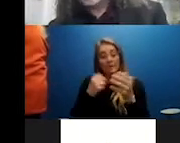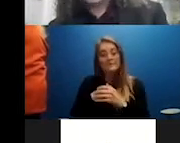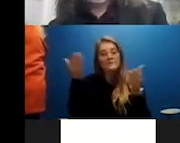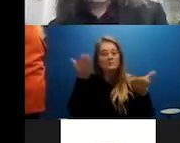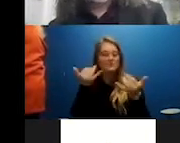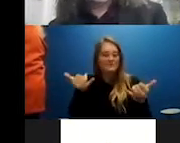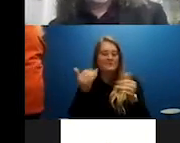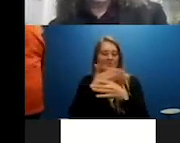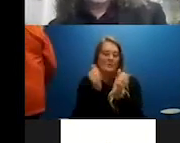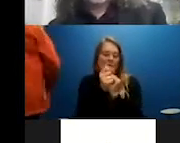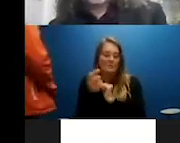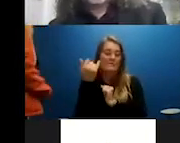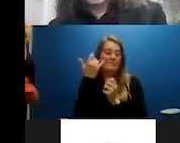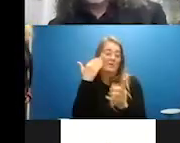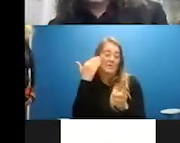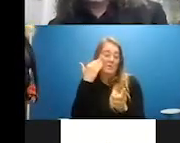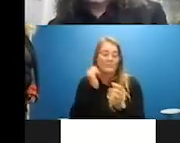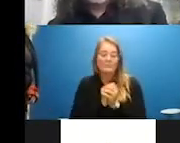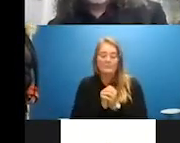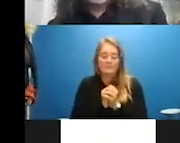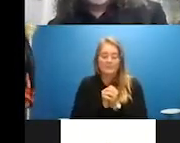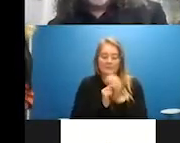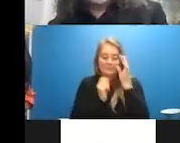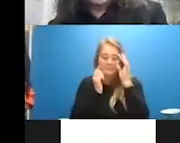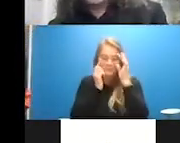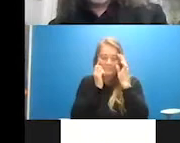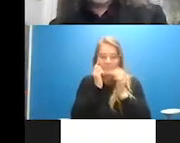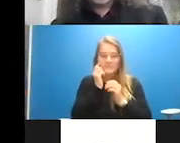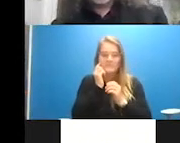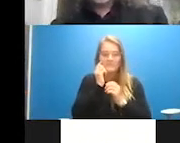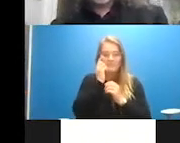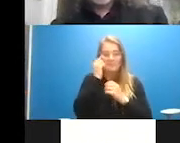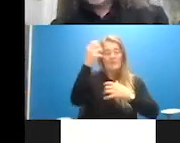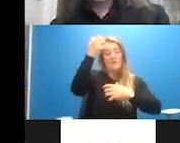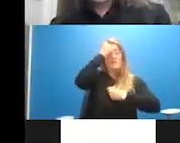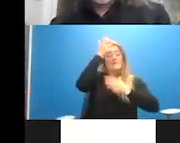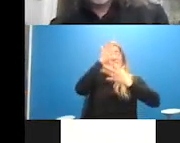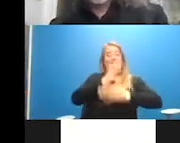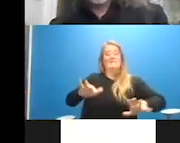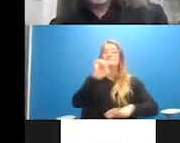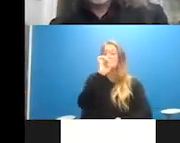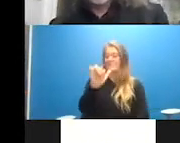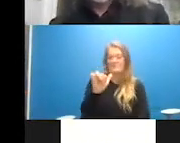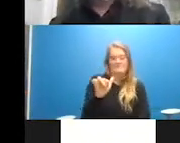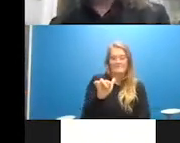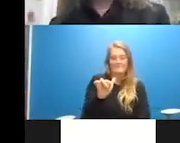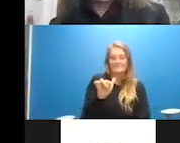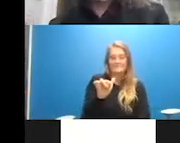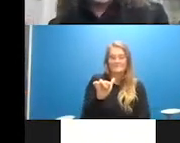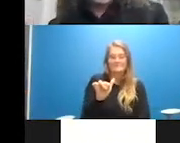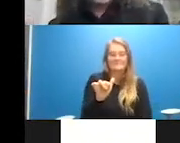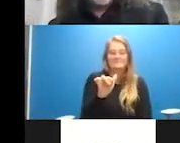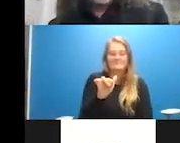here or sharing with you, if you're already familiar with it, is not that colonization is over, because it's not. It's